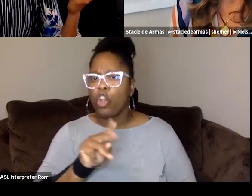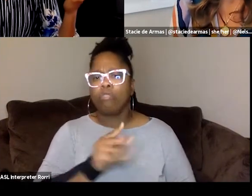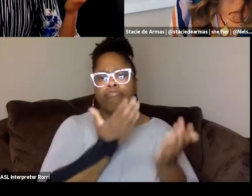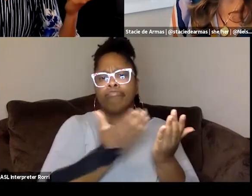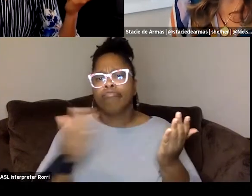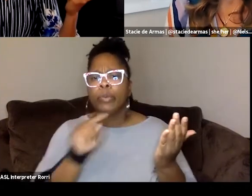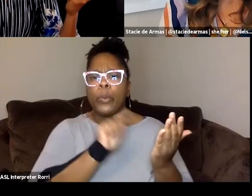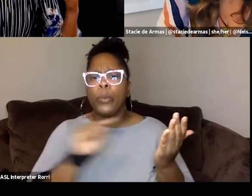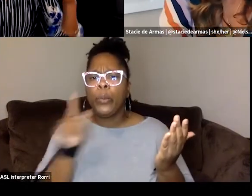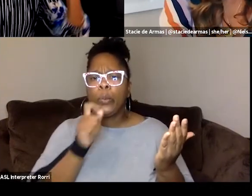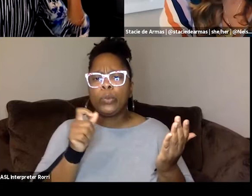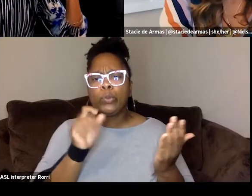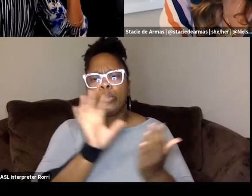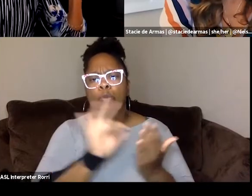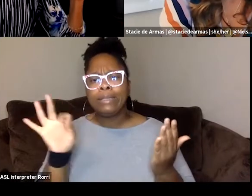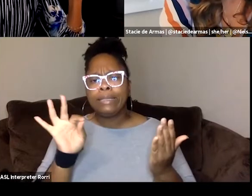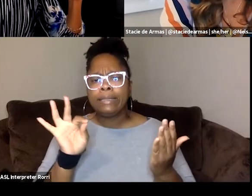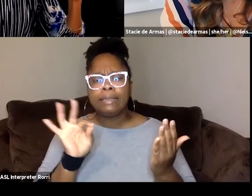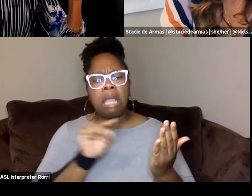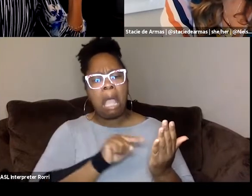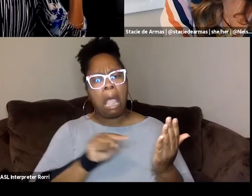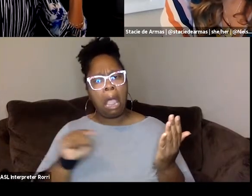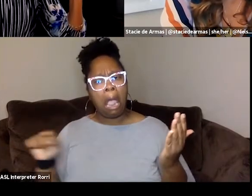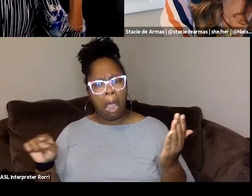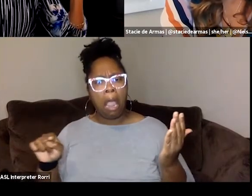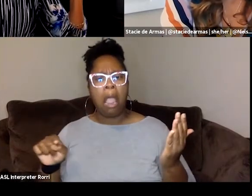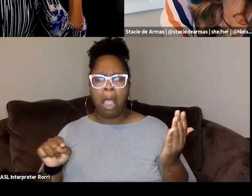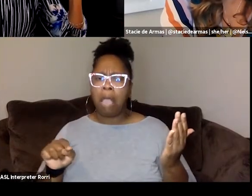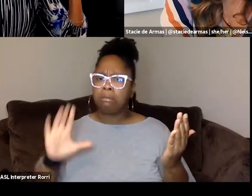So then it's like, okay, so it seems like these